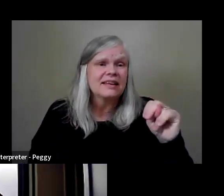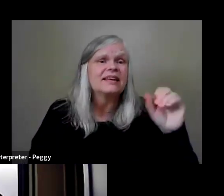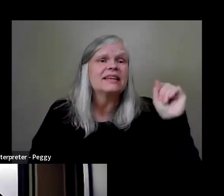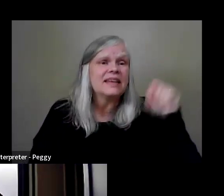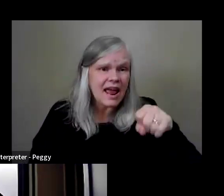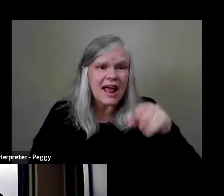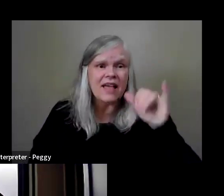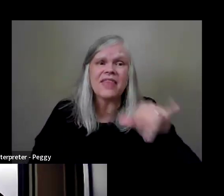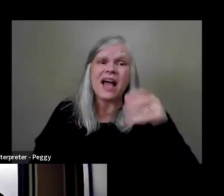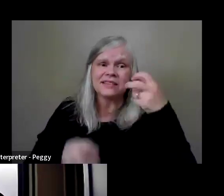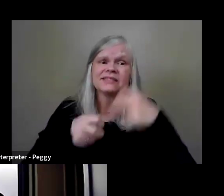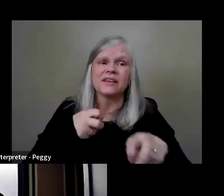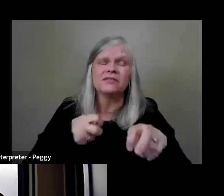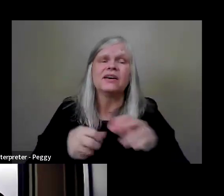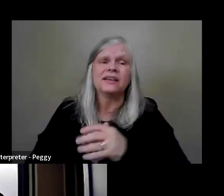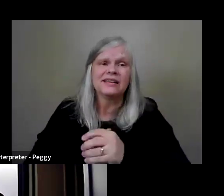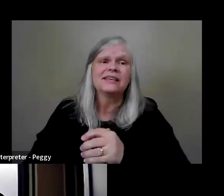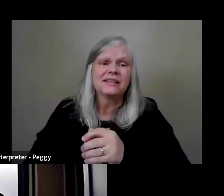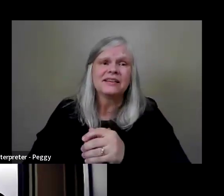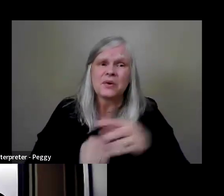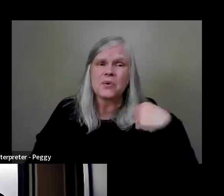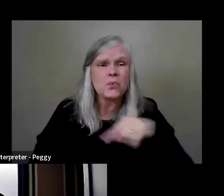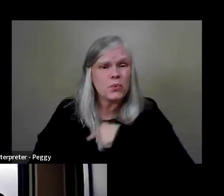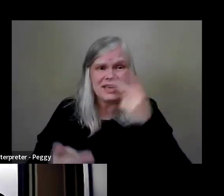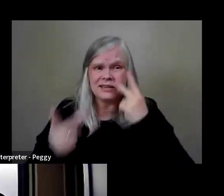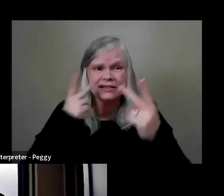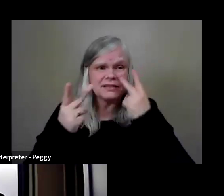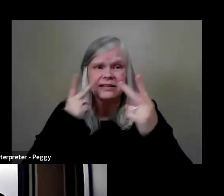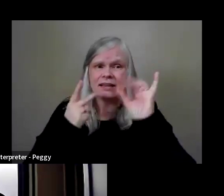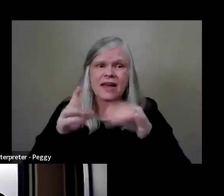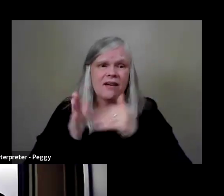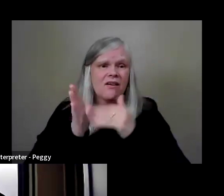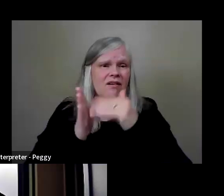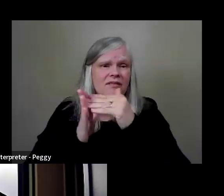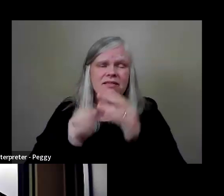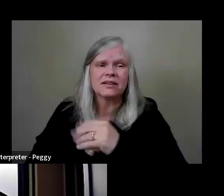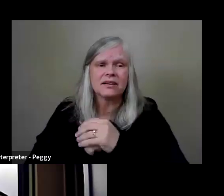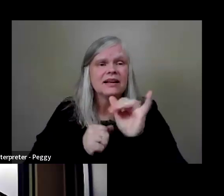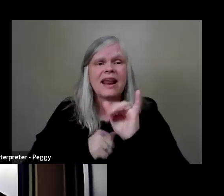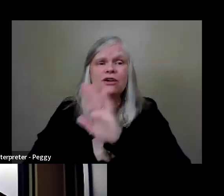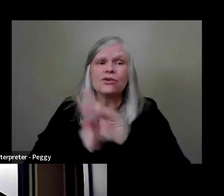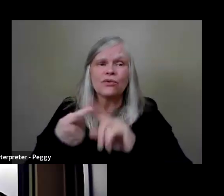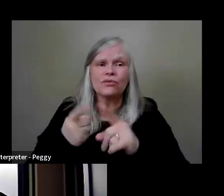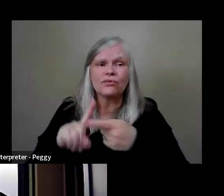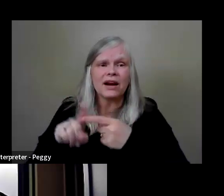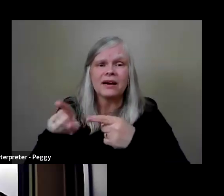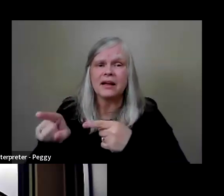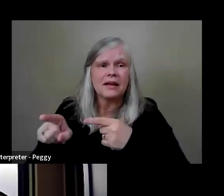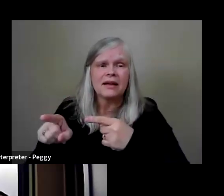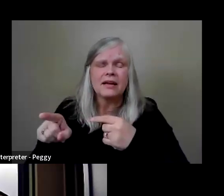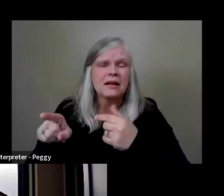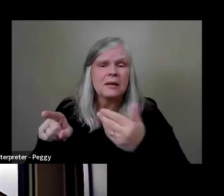really tough, Mike. And I think that we see that a lot because, like your friend may